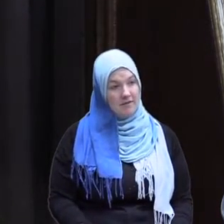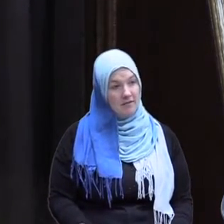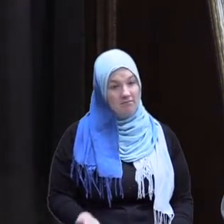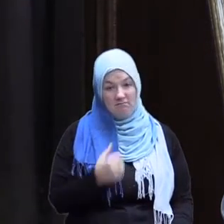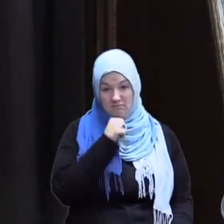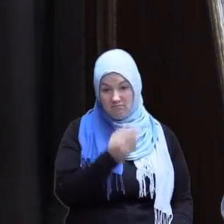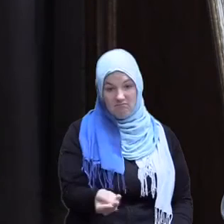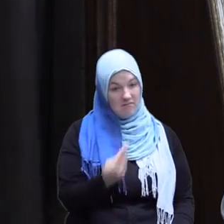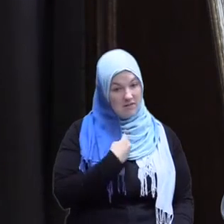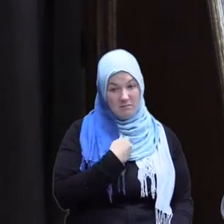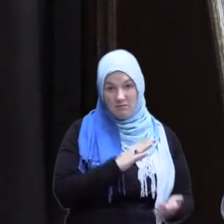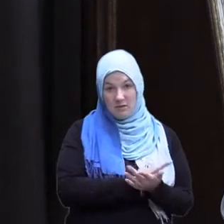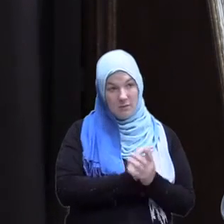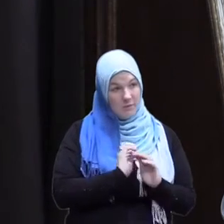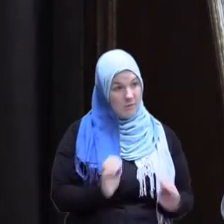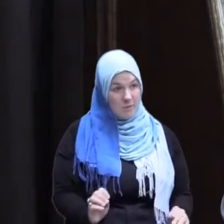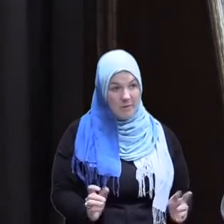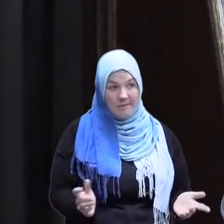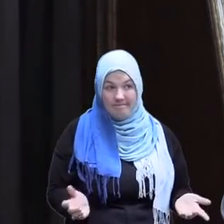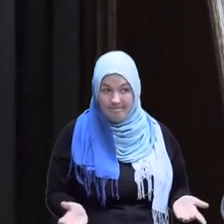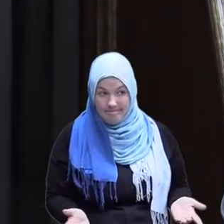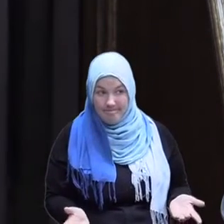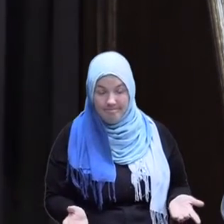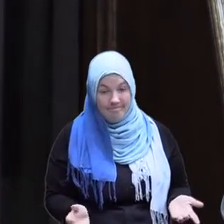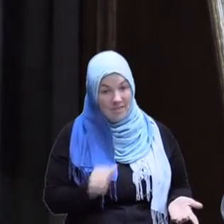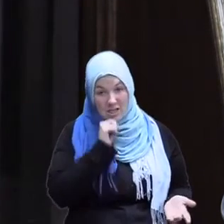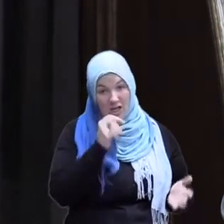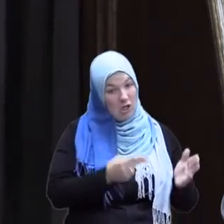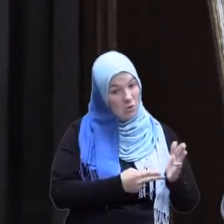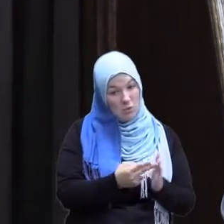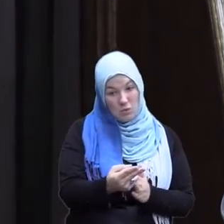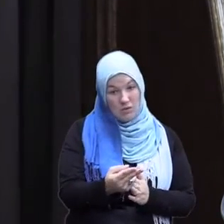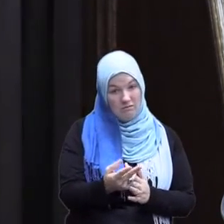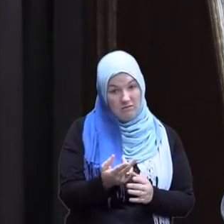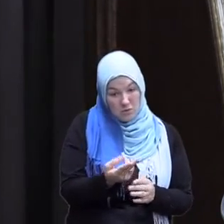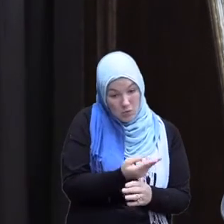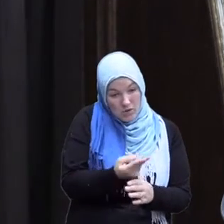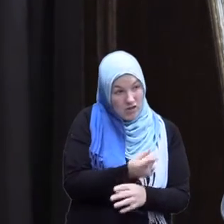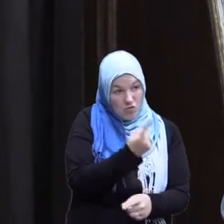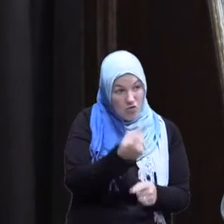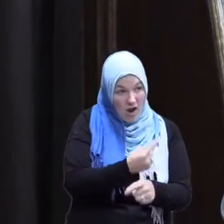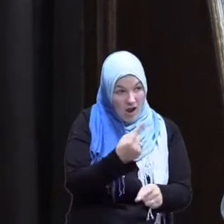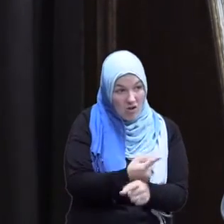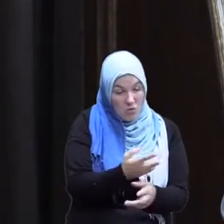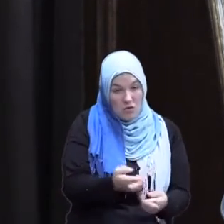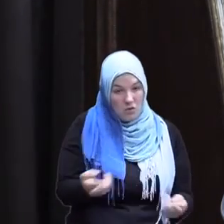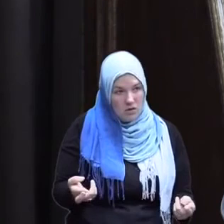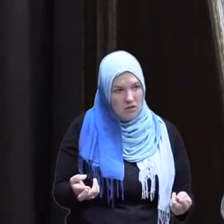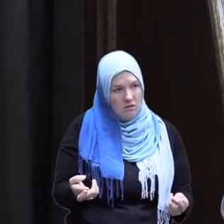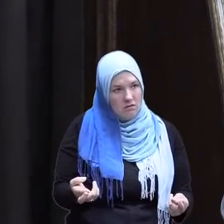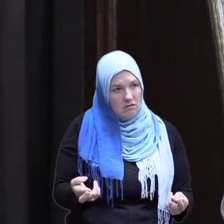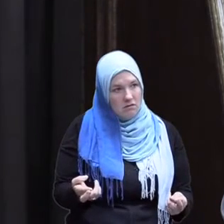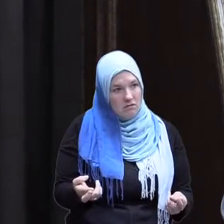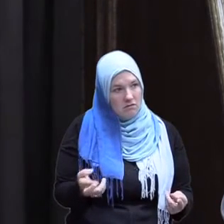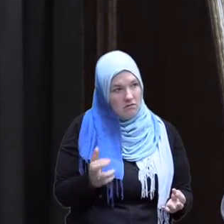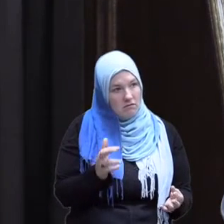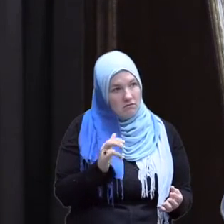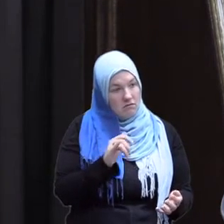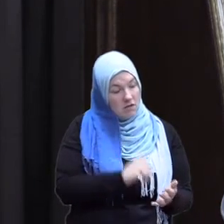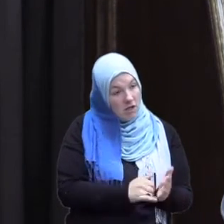You're not turning back the papers. You're not using the right resources. That should not be taken